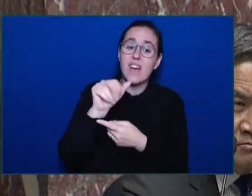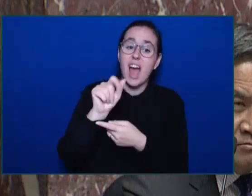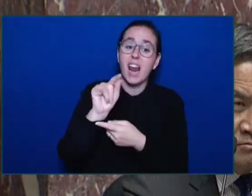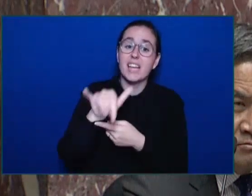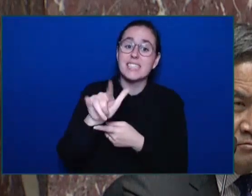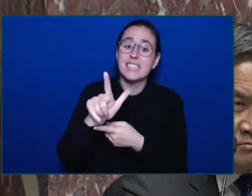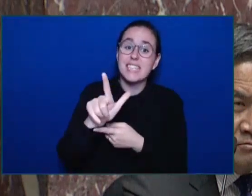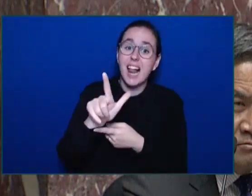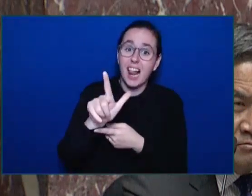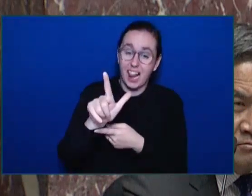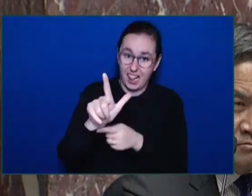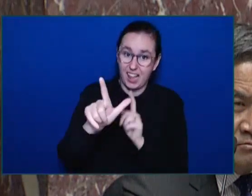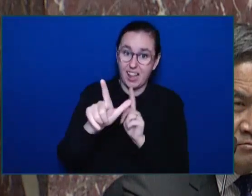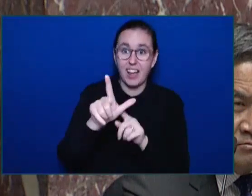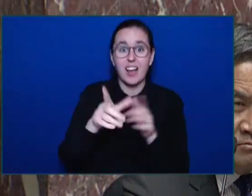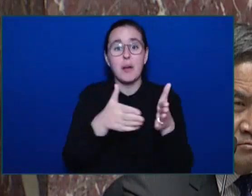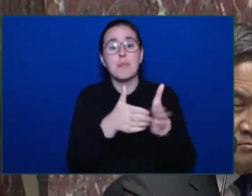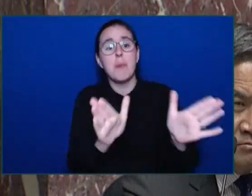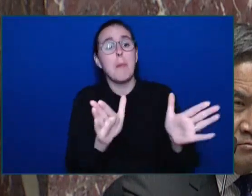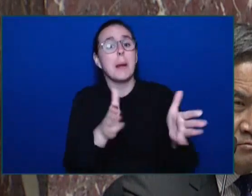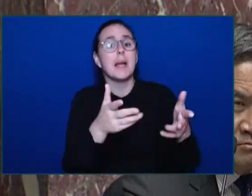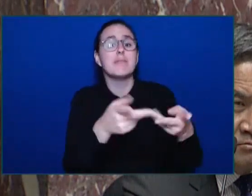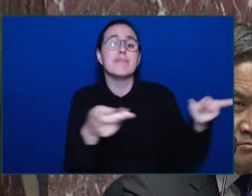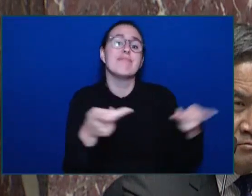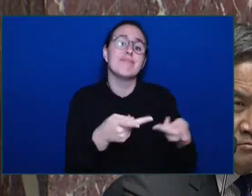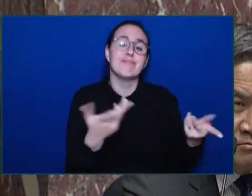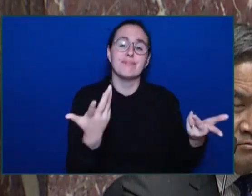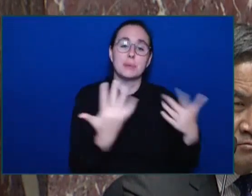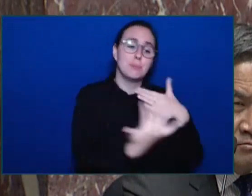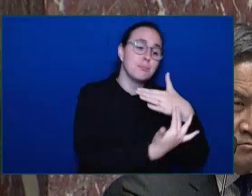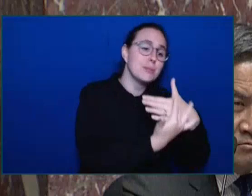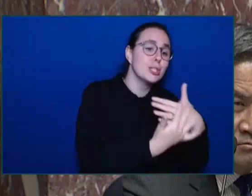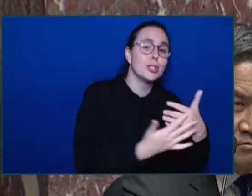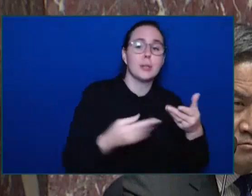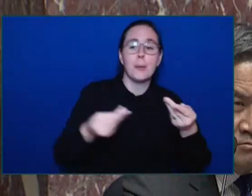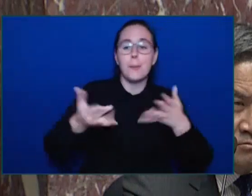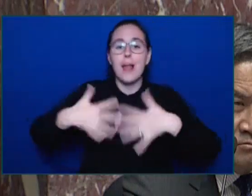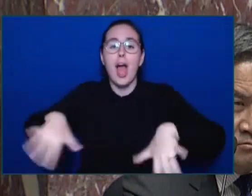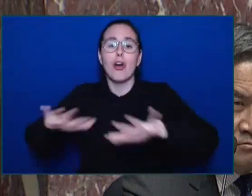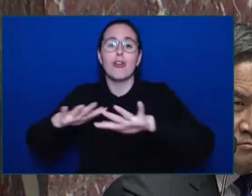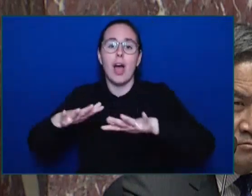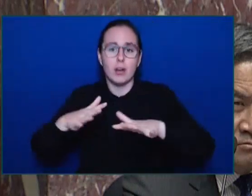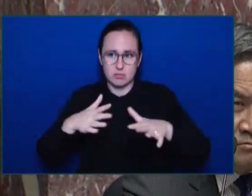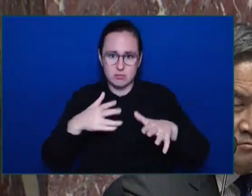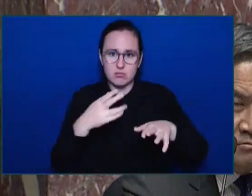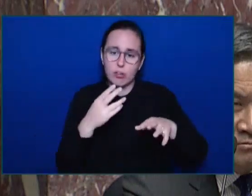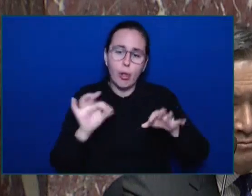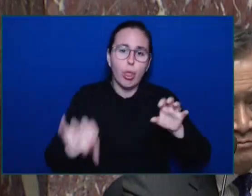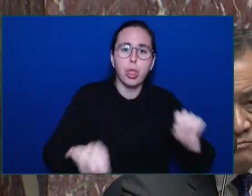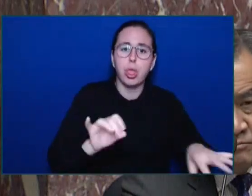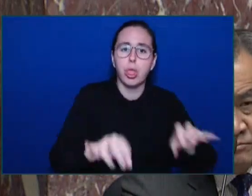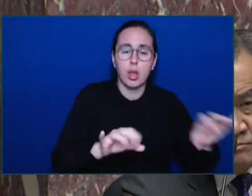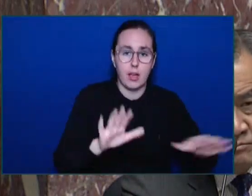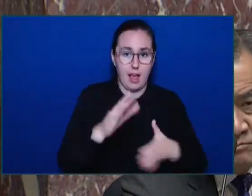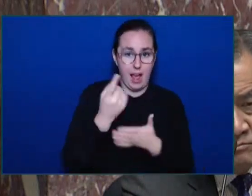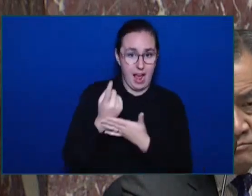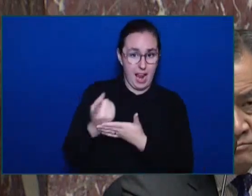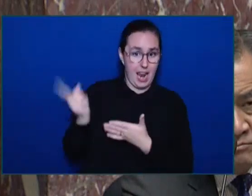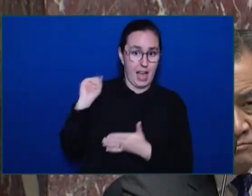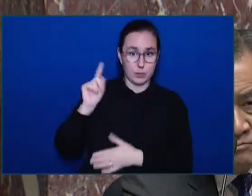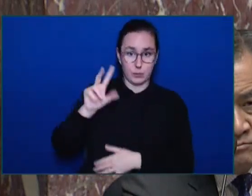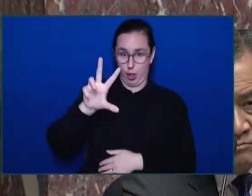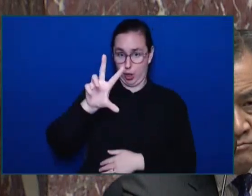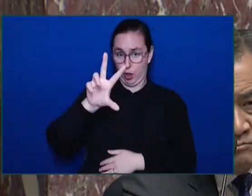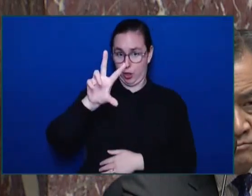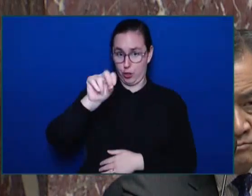week, 30 local governments from across the Lower Mainland passed a resolution calling on this Premier to